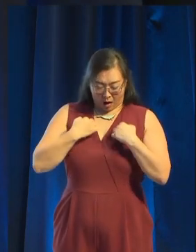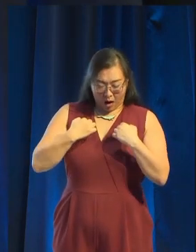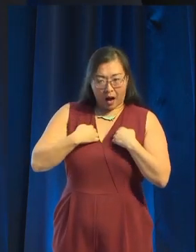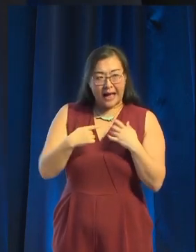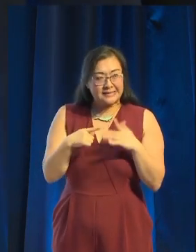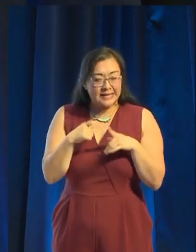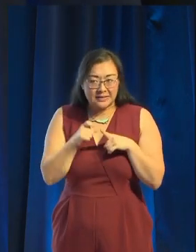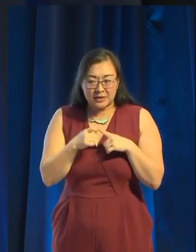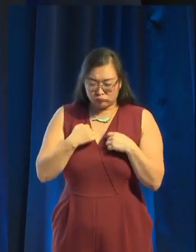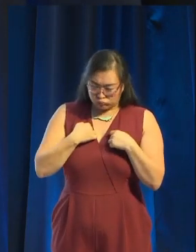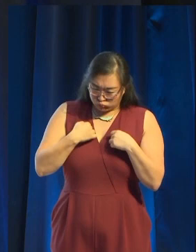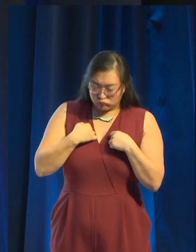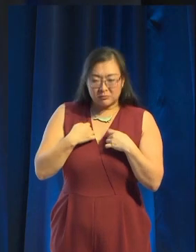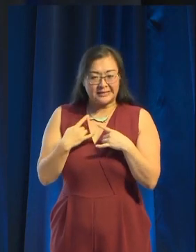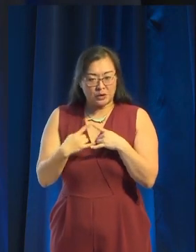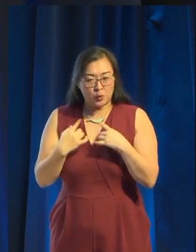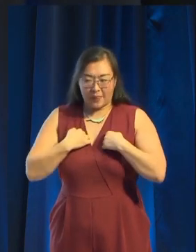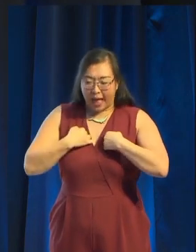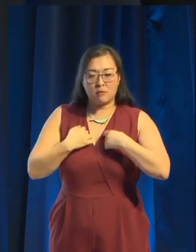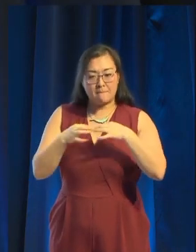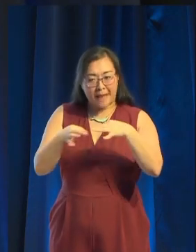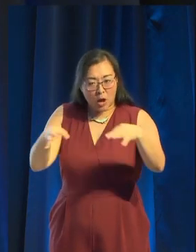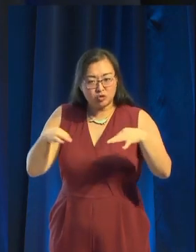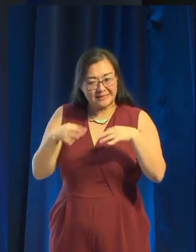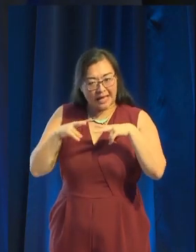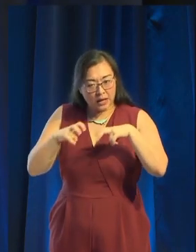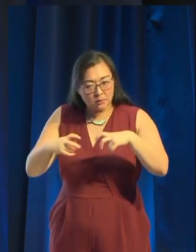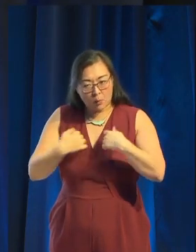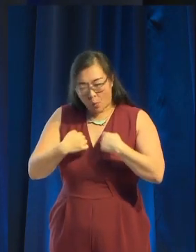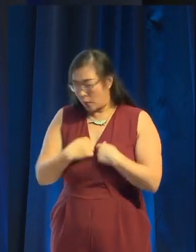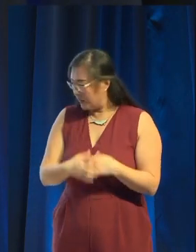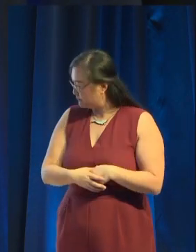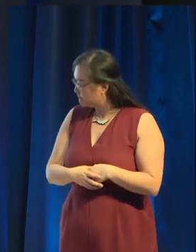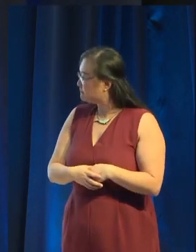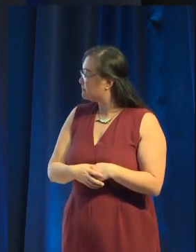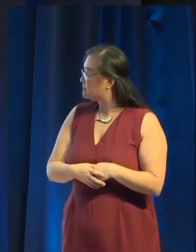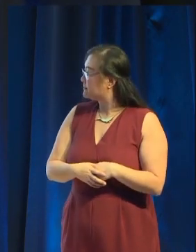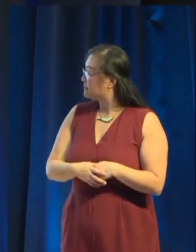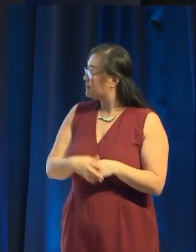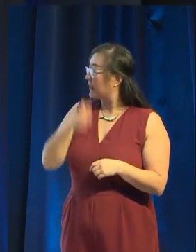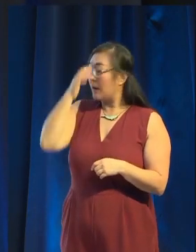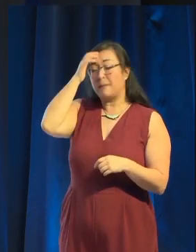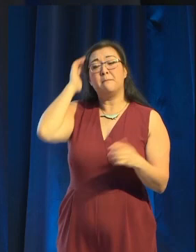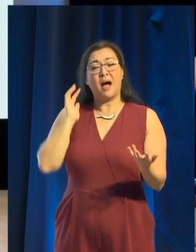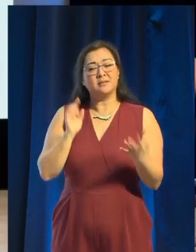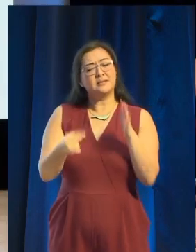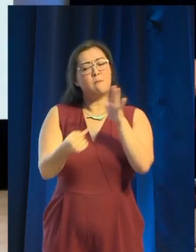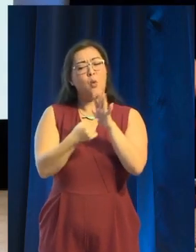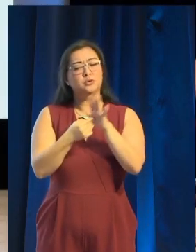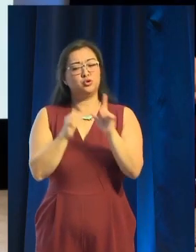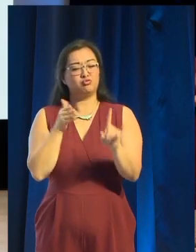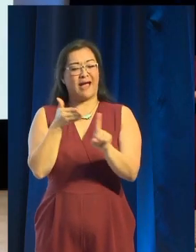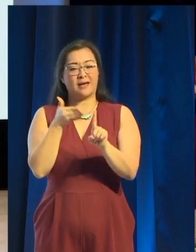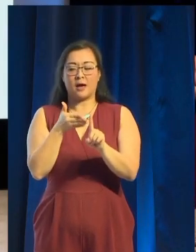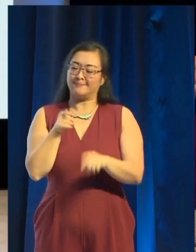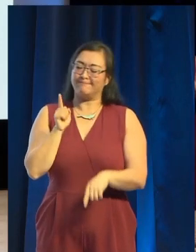that designing an Otome games demands to be aware of the gender issue raised by the genre, but